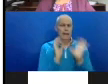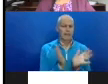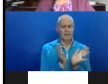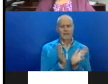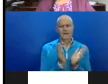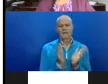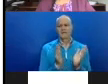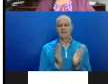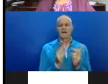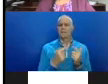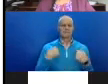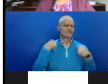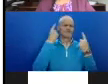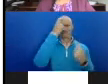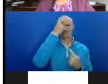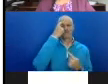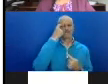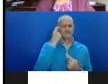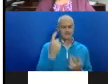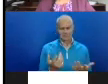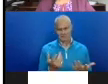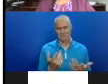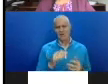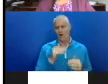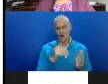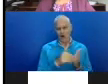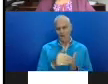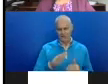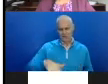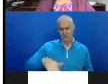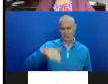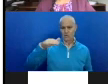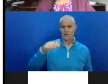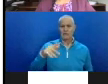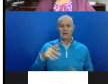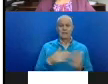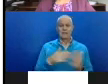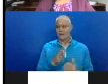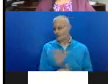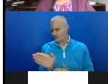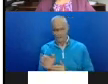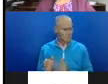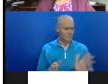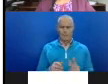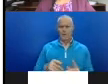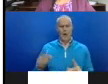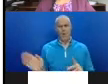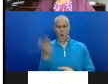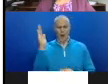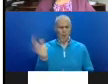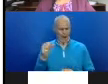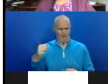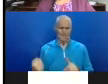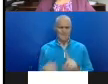to in life. That often comes from a childhood where it didn't matter if you turned right or turned left, you got beaten, where your choices didn't